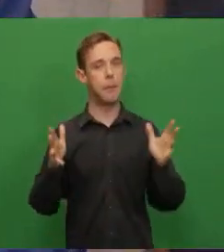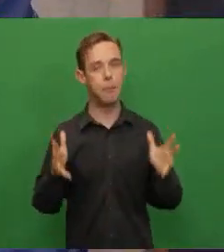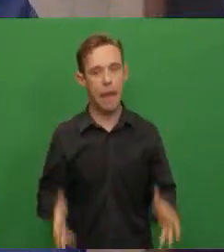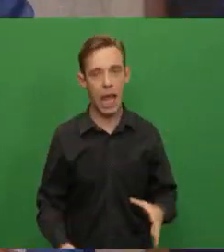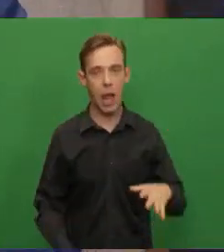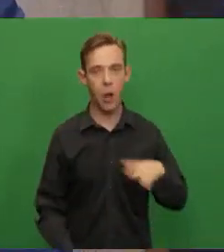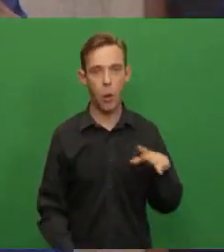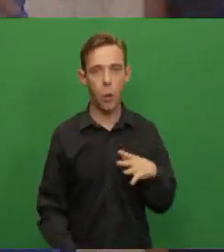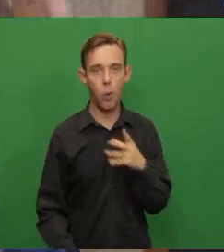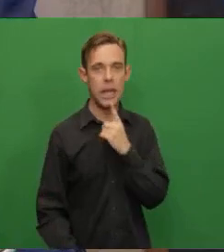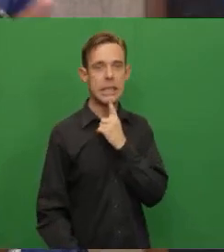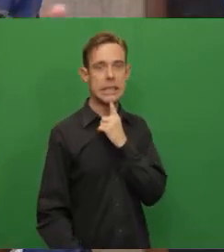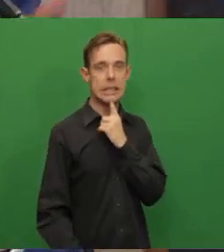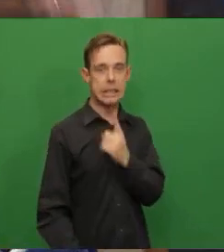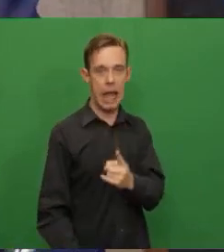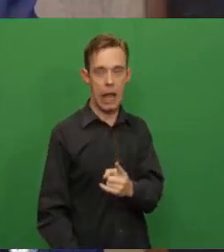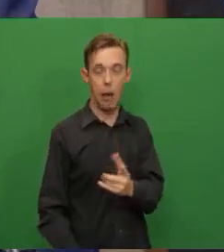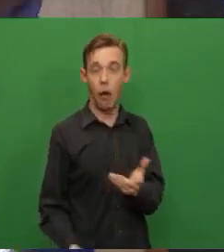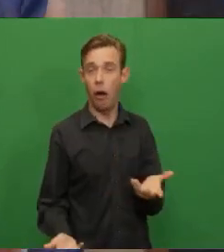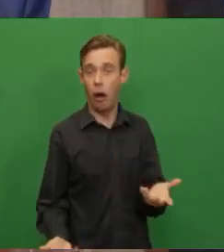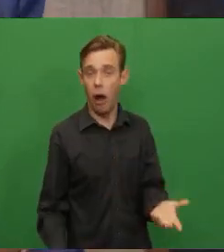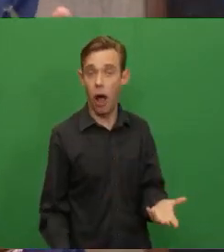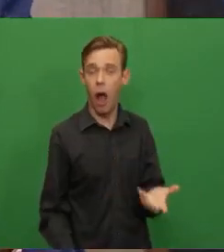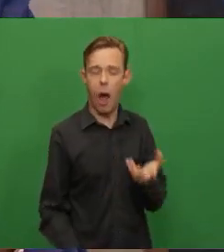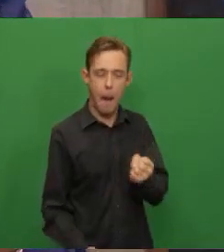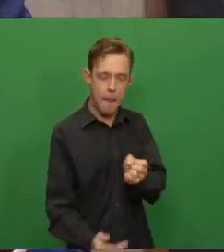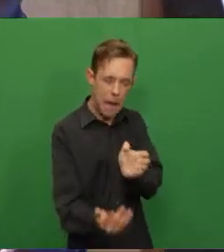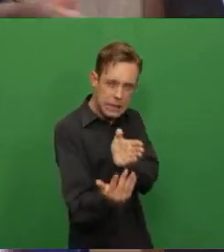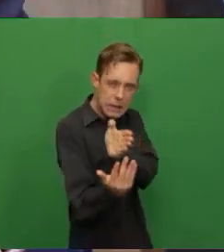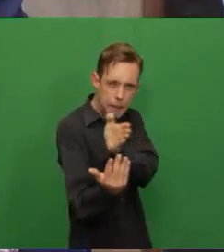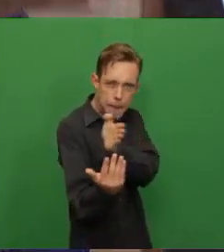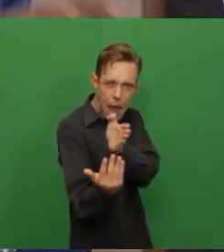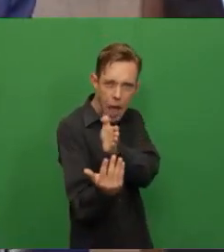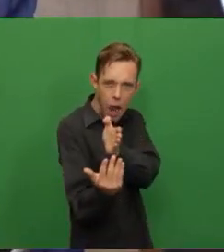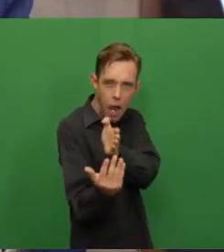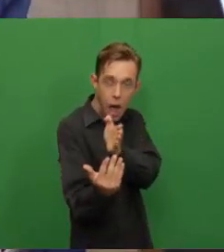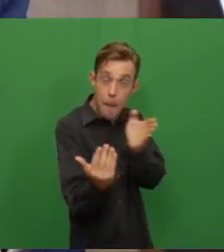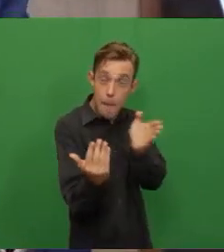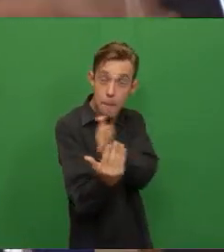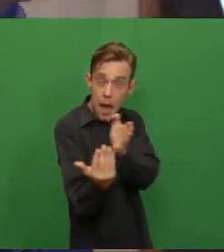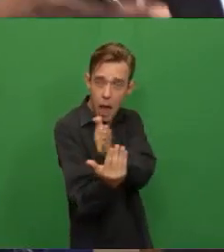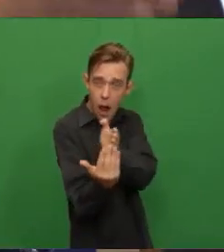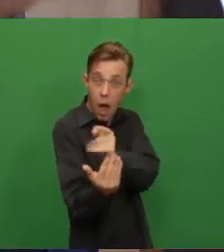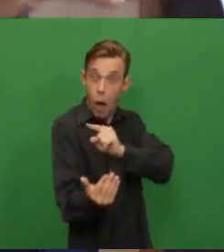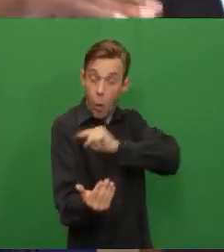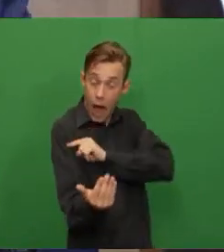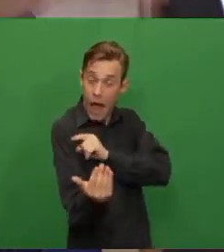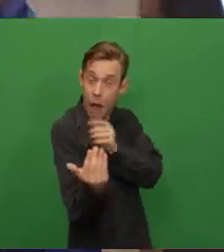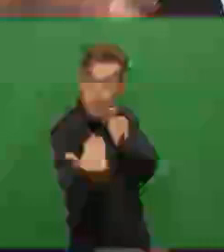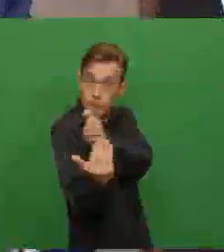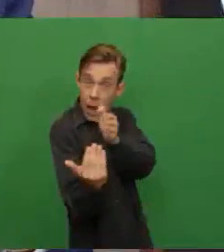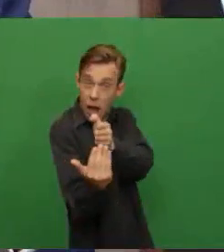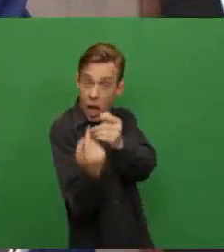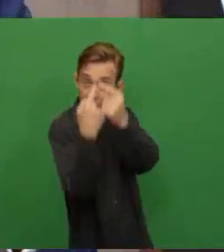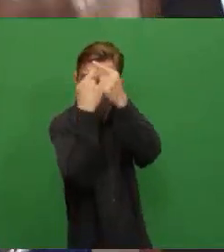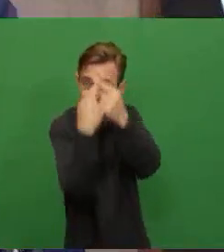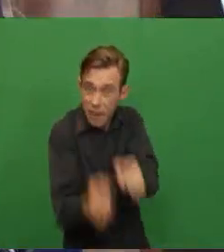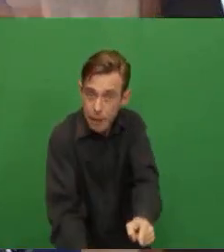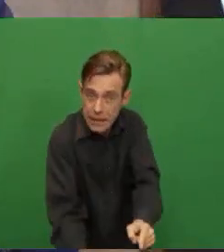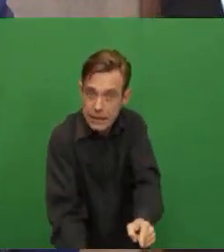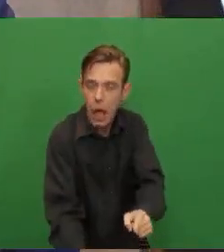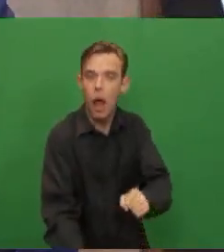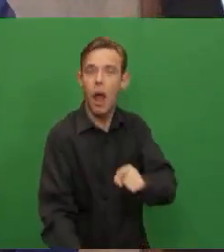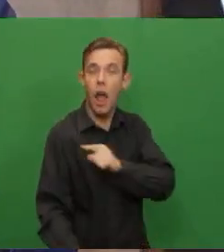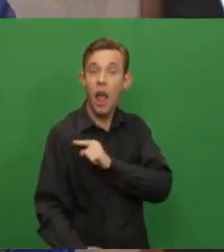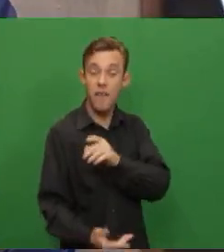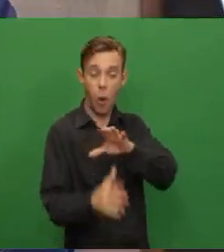inflation, you must be at the midpoint, because if you are at the midpoint, should you experience a shock, you don't